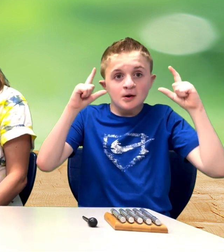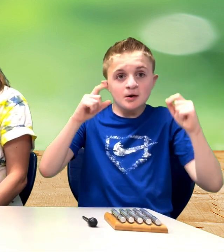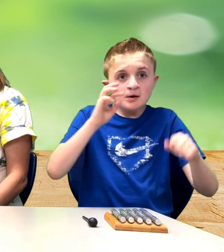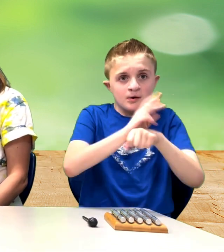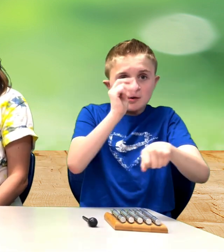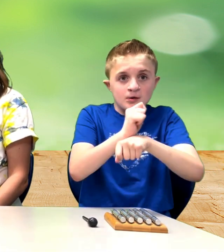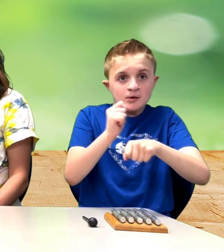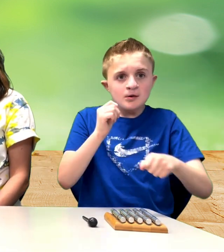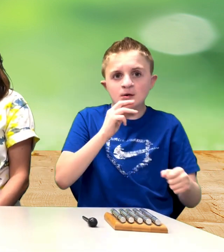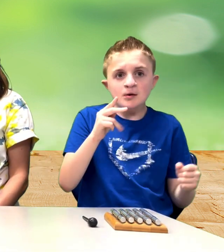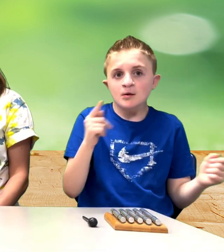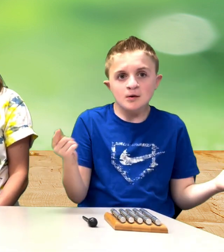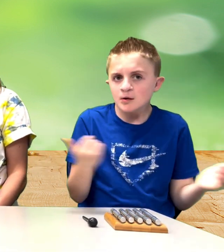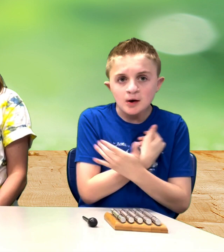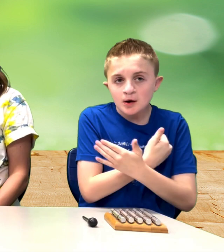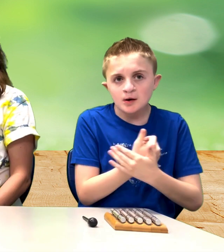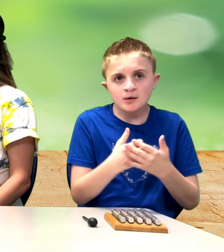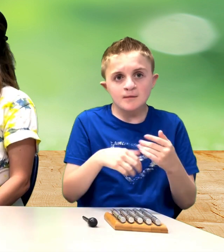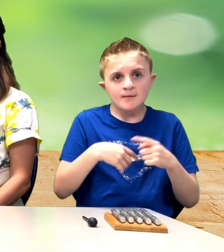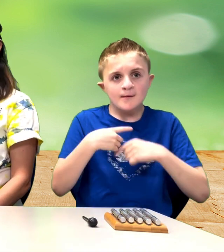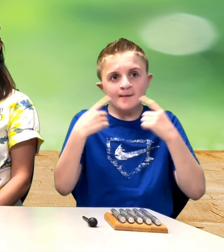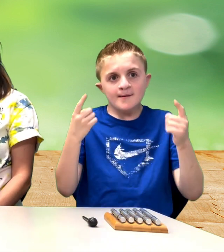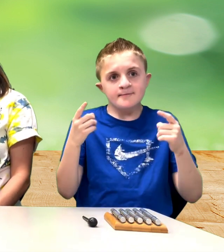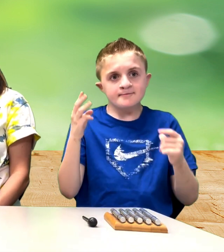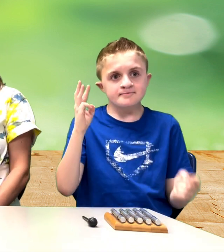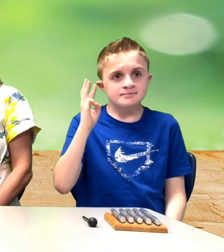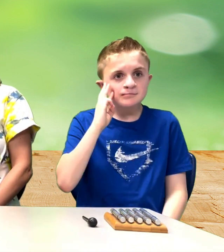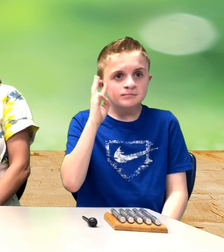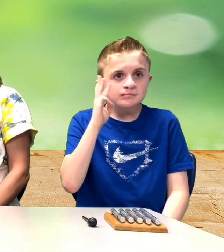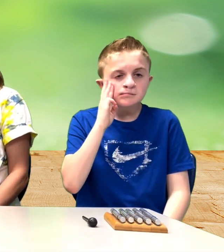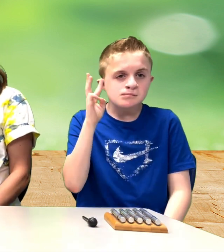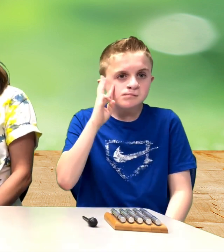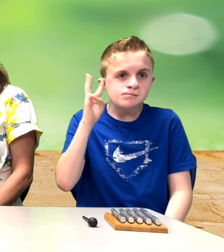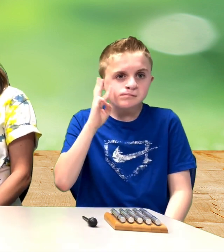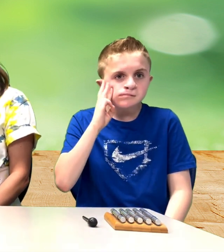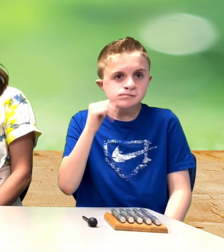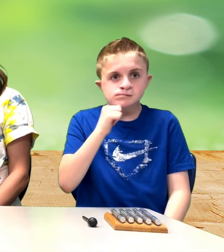not new. Mrs. Moy.